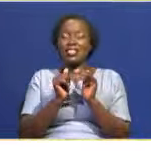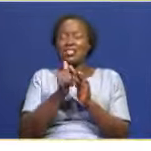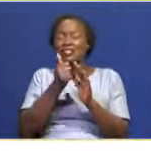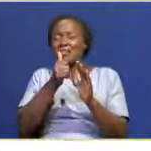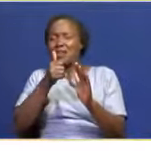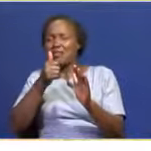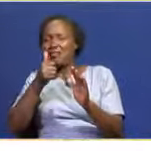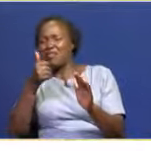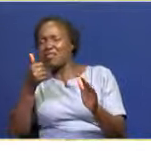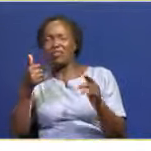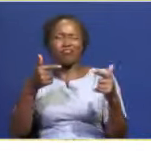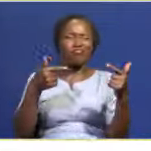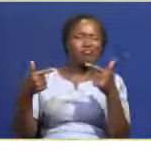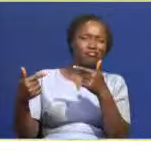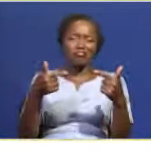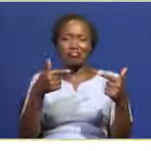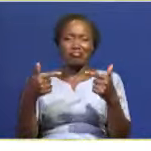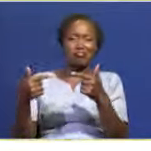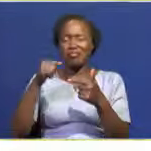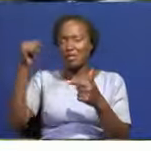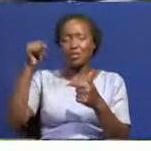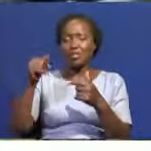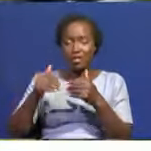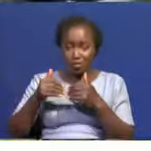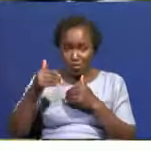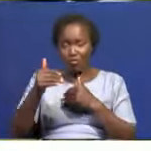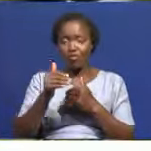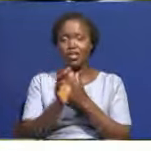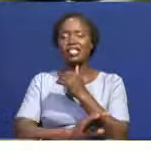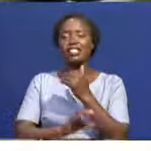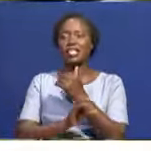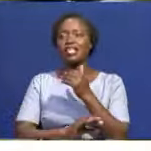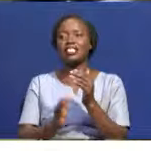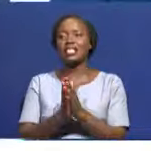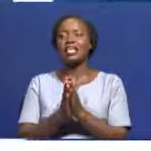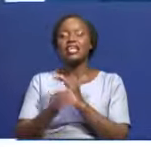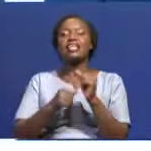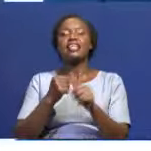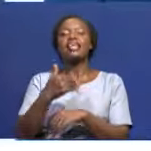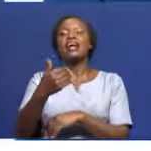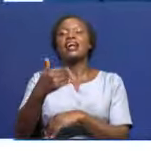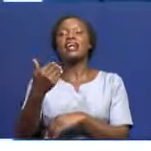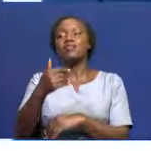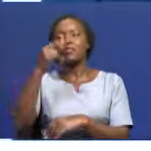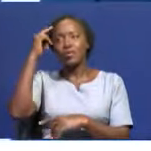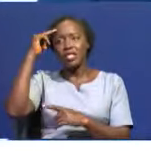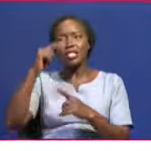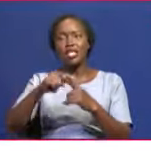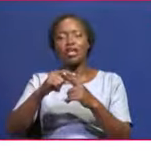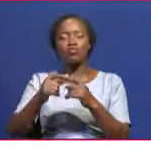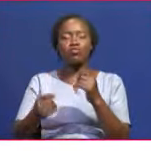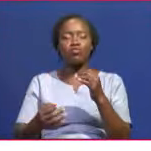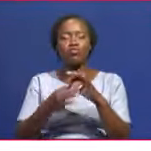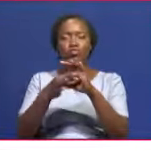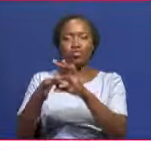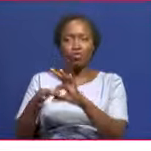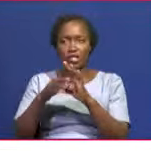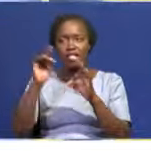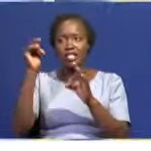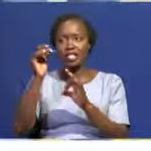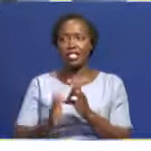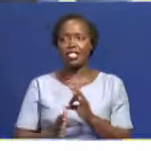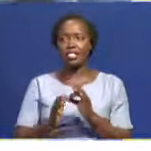unnecessary squabbles and antagonistic politics, move forward as a country. Hafla hiyo huadhimishwa kila mwaka kwa lengo la kukuza mshikamano miongoni mwa